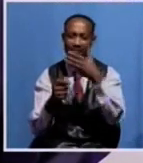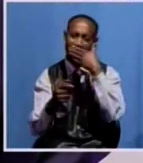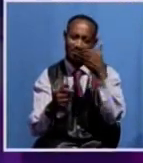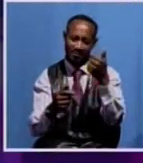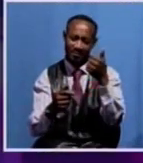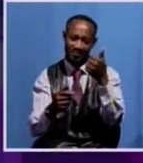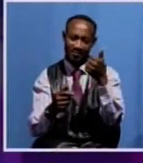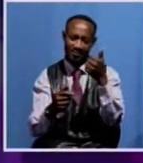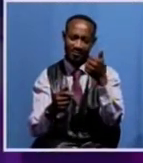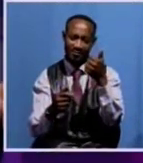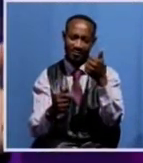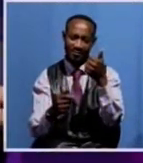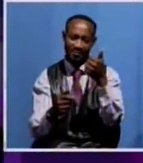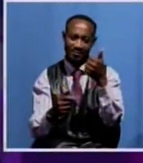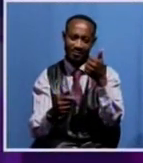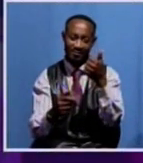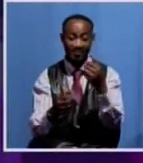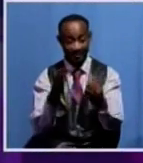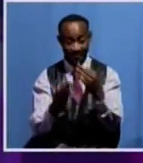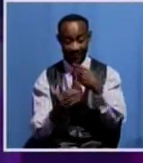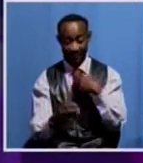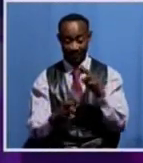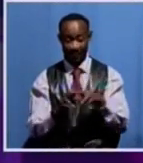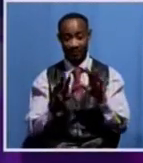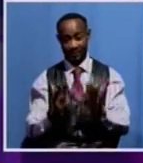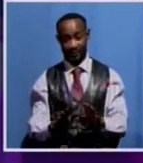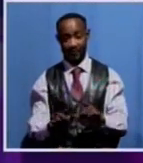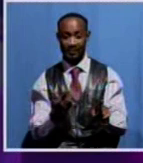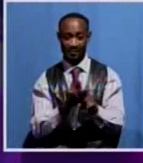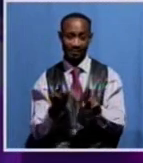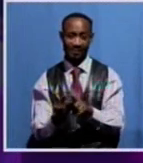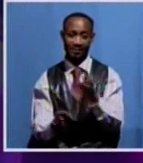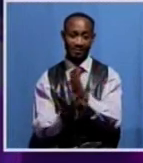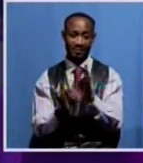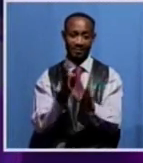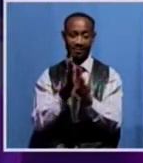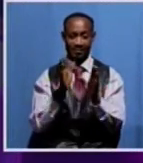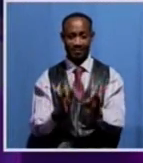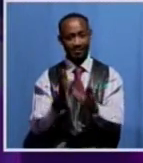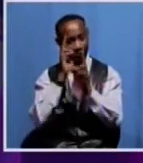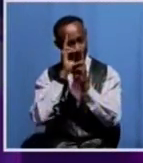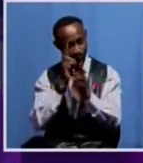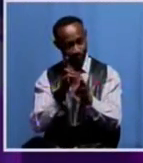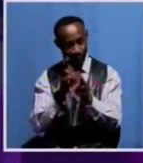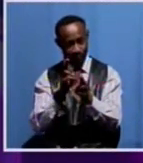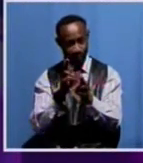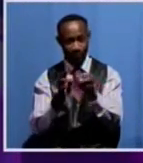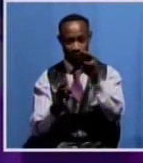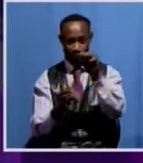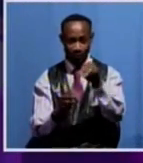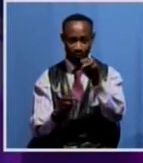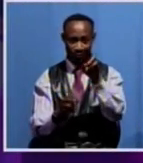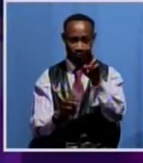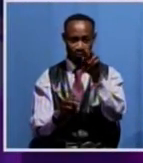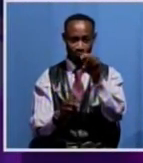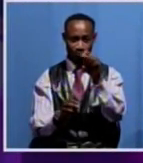sound honest enough, but then if I'm sitting there as a contractor and I listened to Honorable Mtati and I listened to Honorable Manakato and I